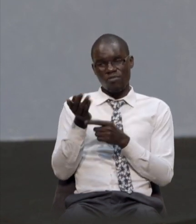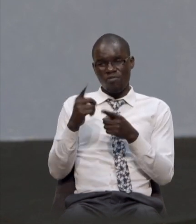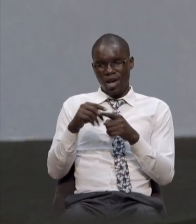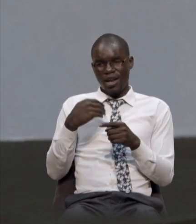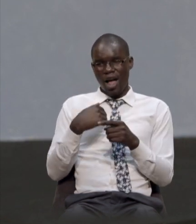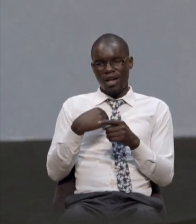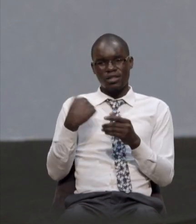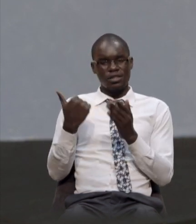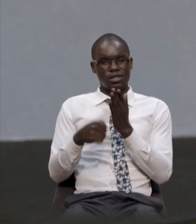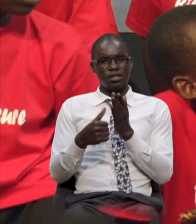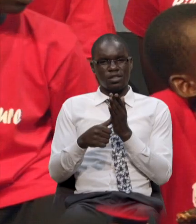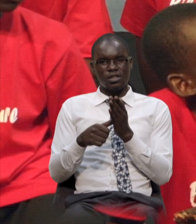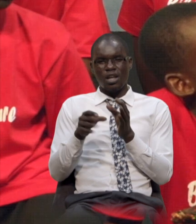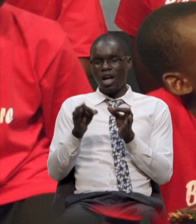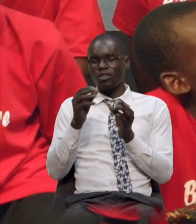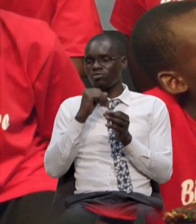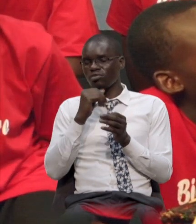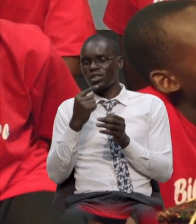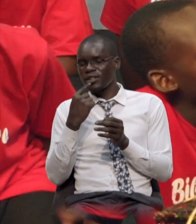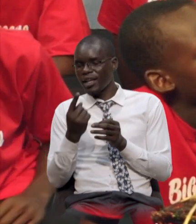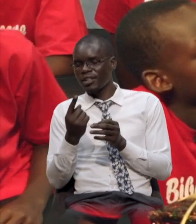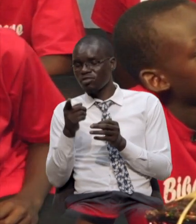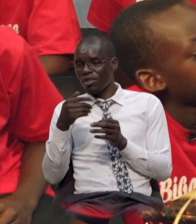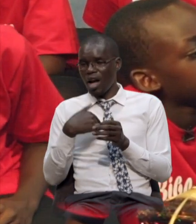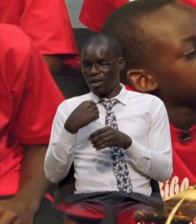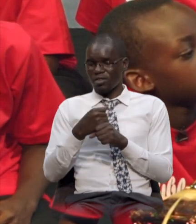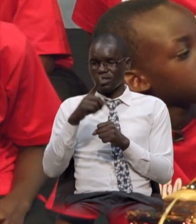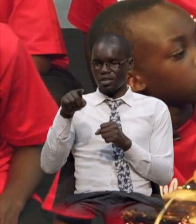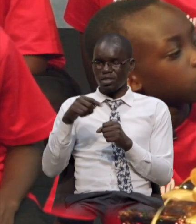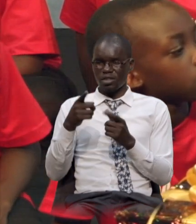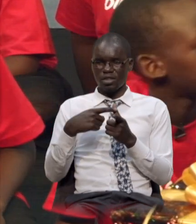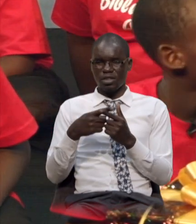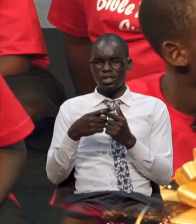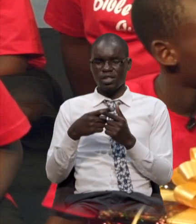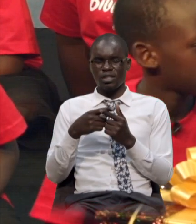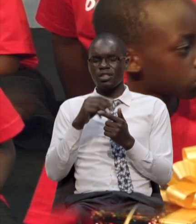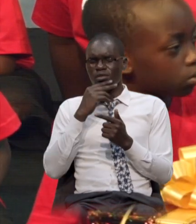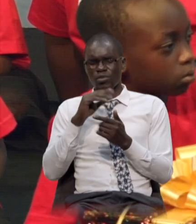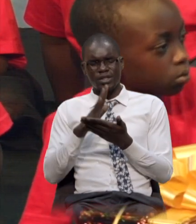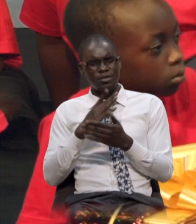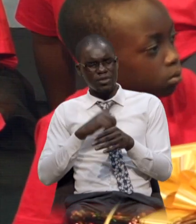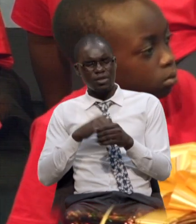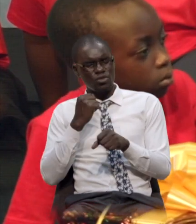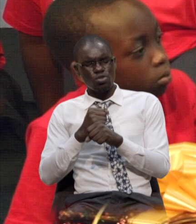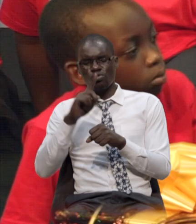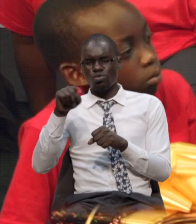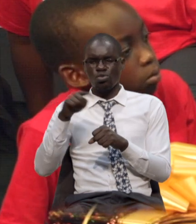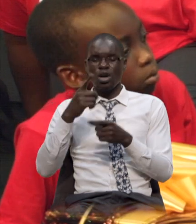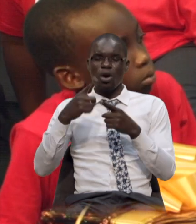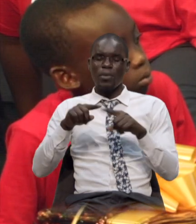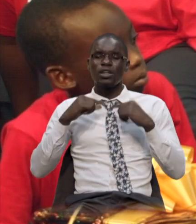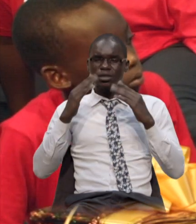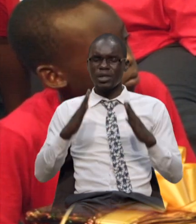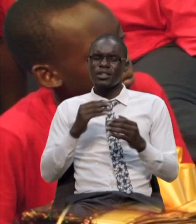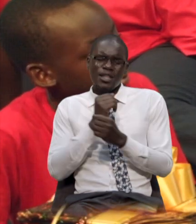problem. He could not tell them that you have gone wrong. The boys sometimes could mess, but Priest Eli, because he